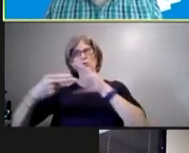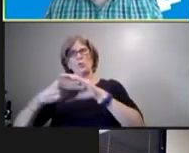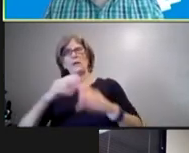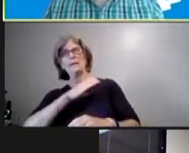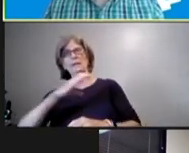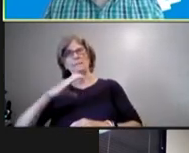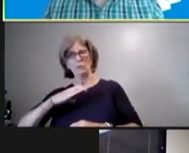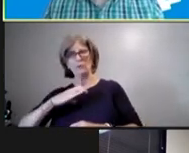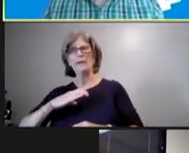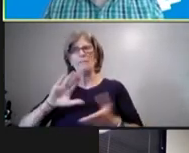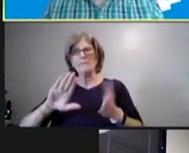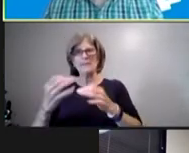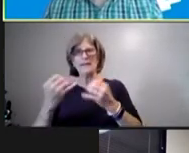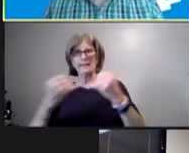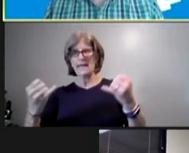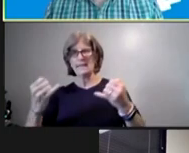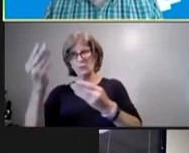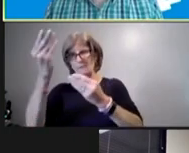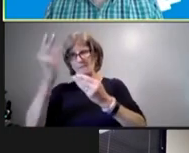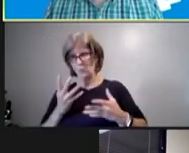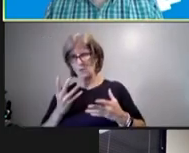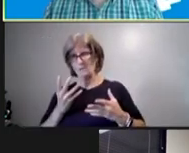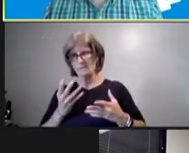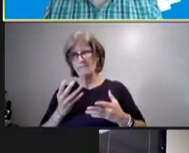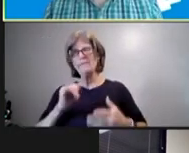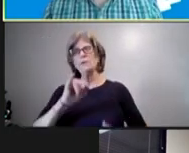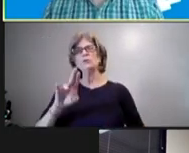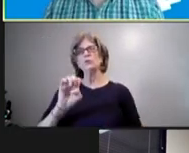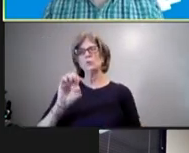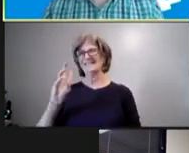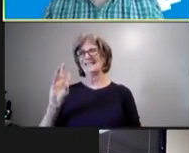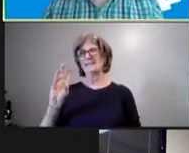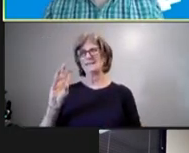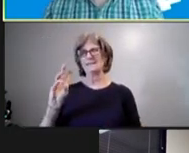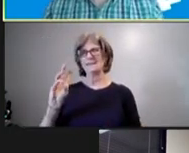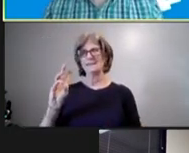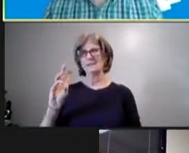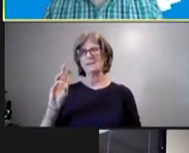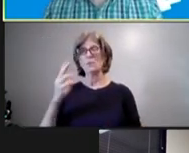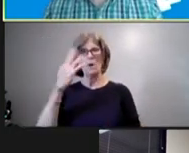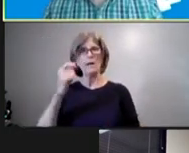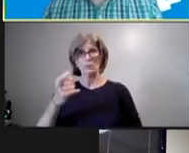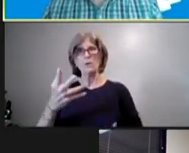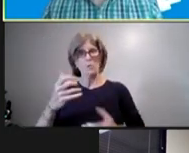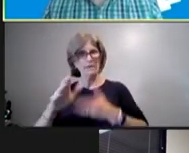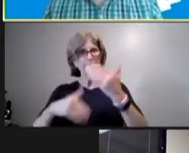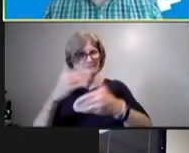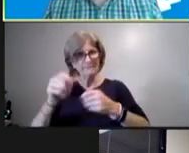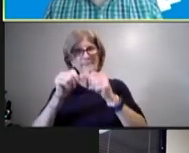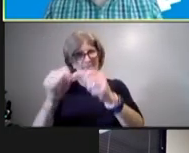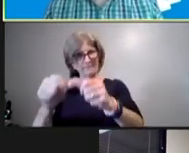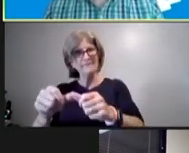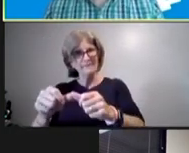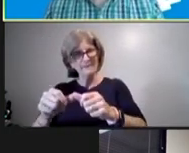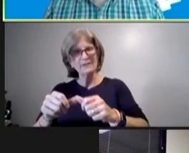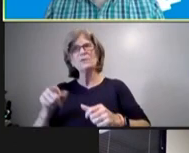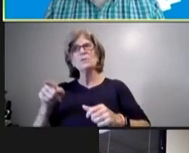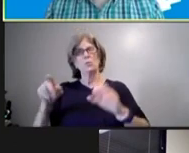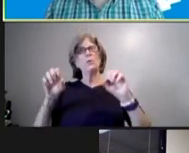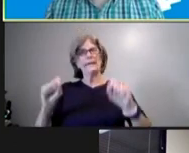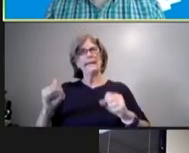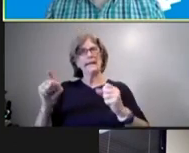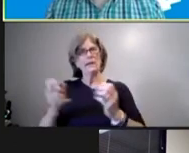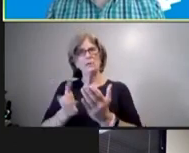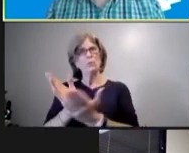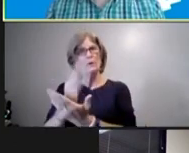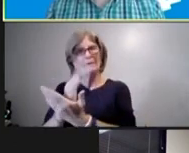6th, that would be much appreciated, because we do want to get this process moving quickly so that we can have contracts for